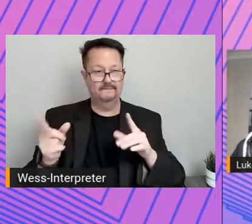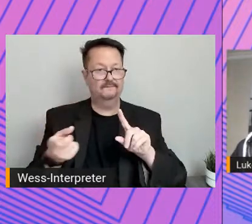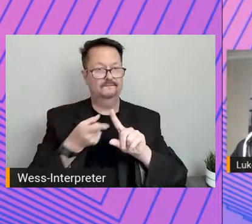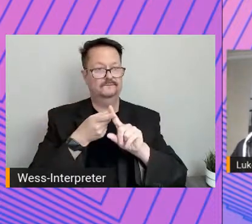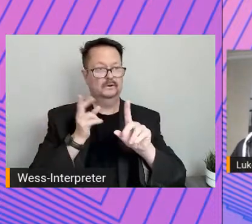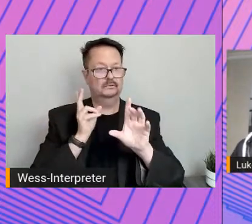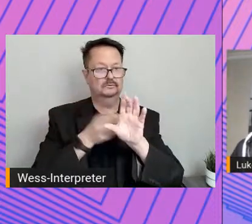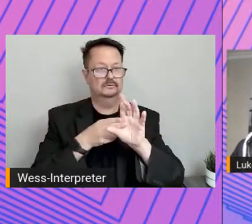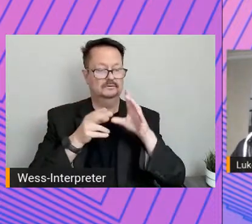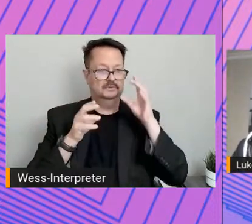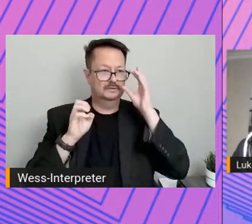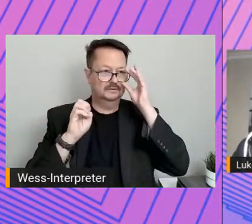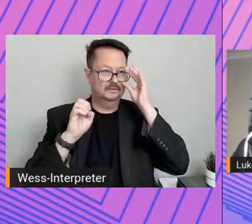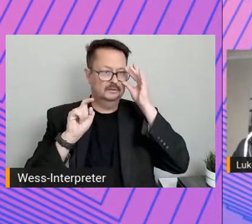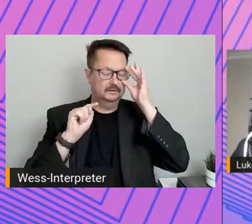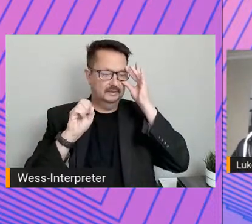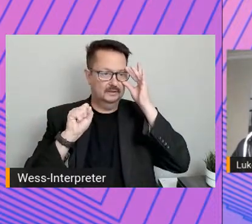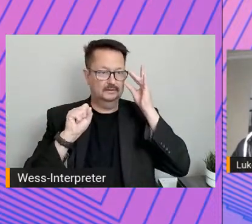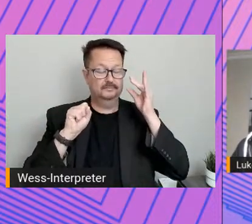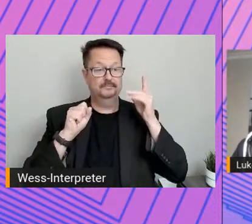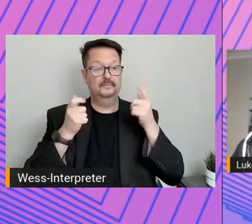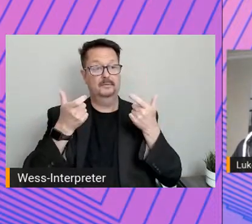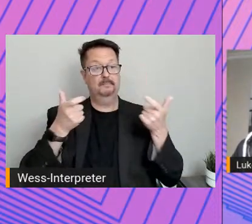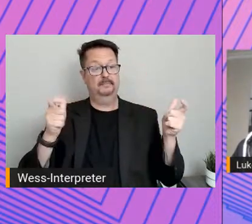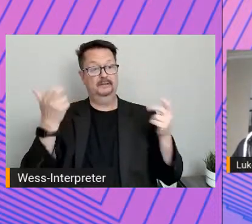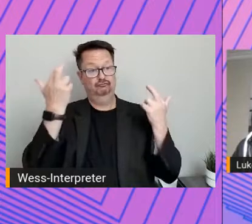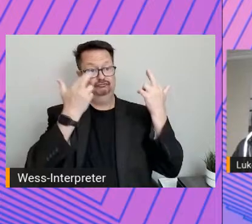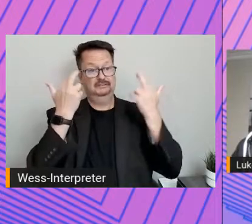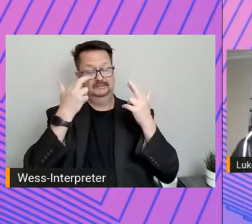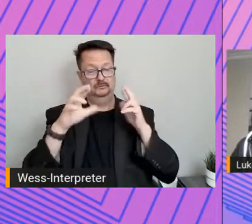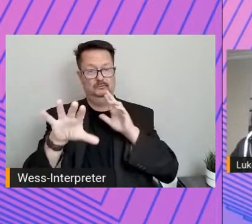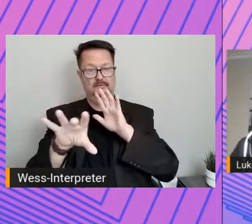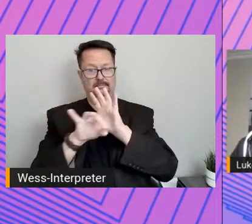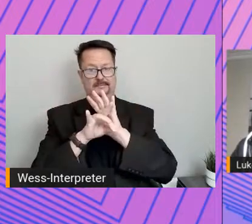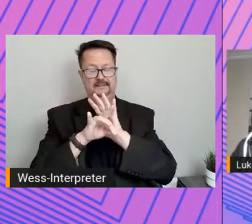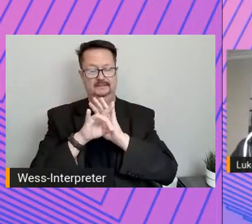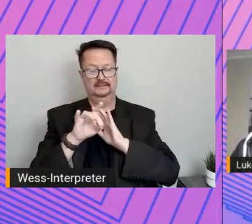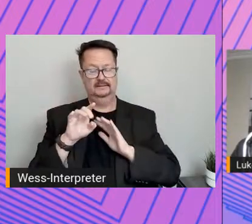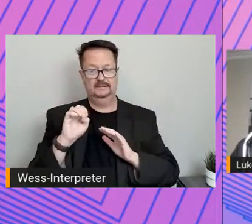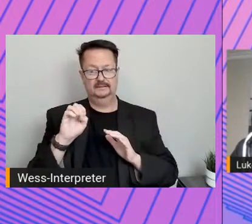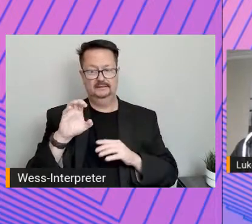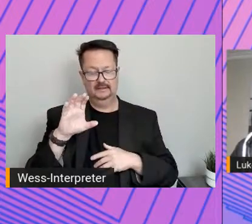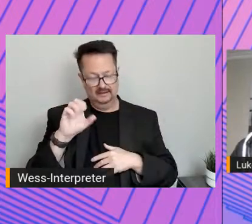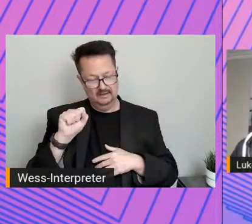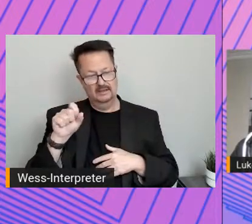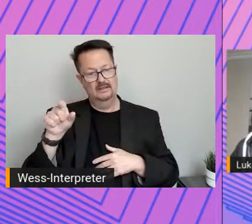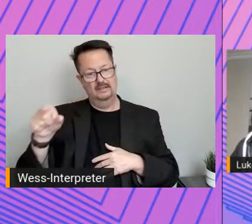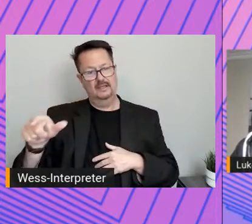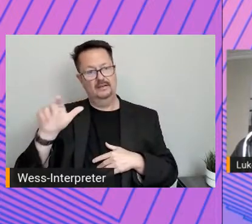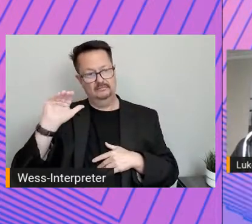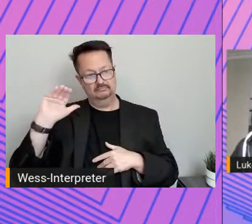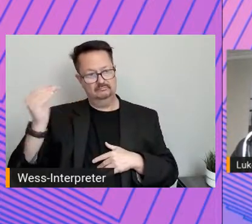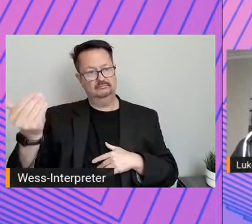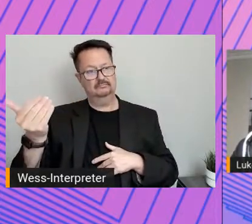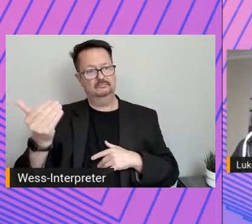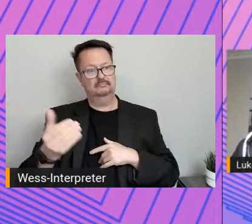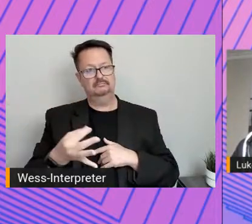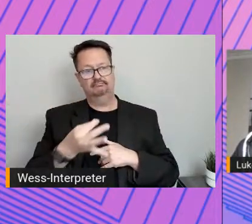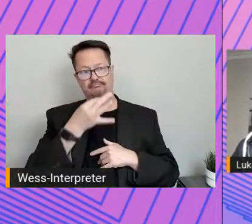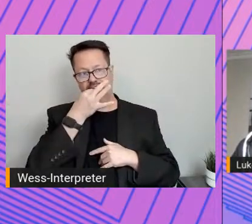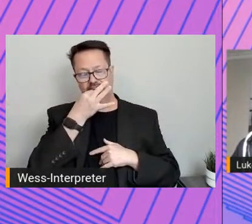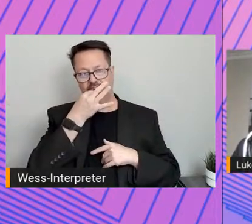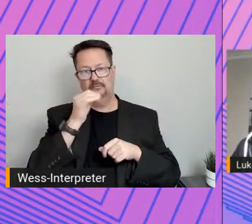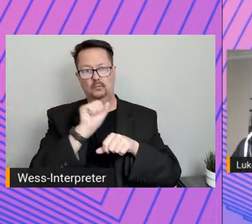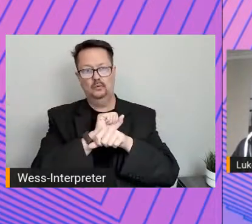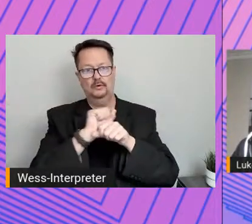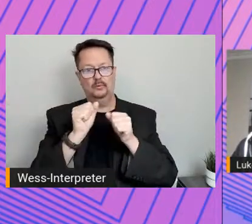reason for actually going with ECS was because a number of people in the team were fairly competent with working with